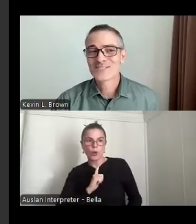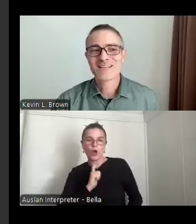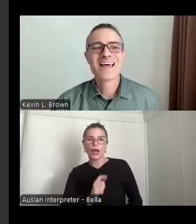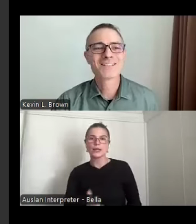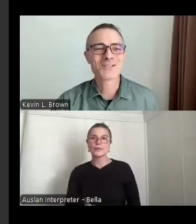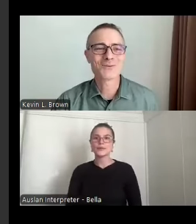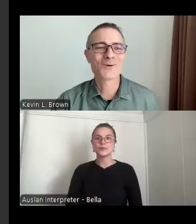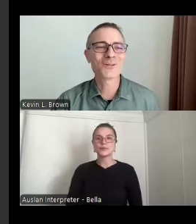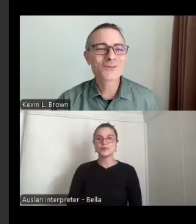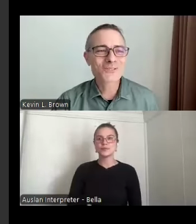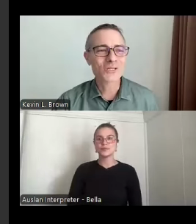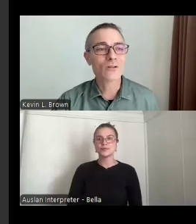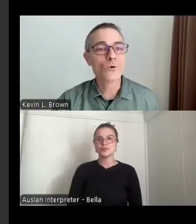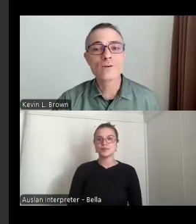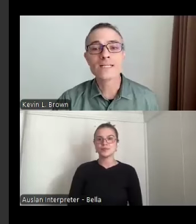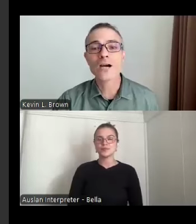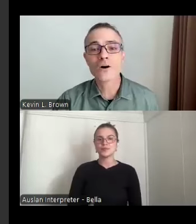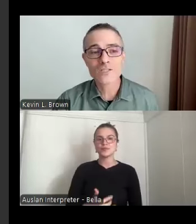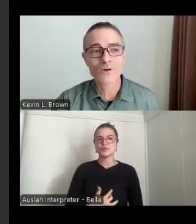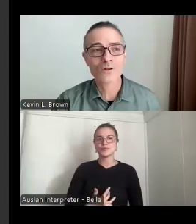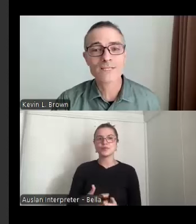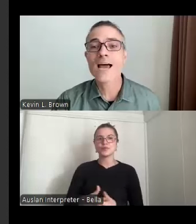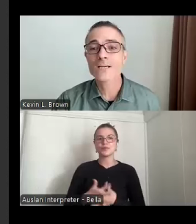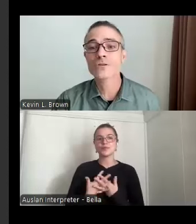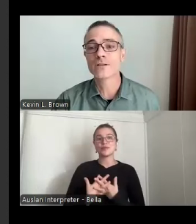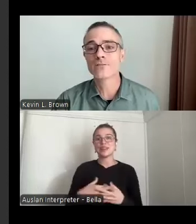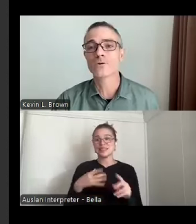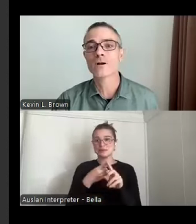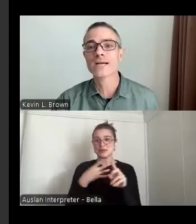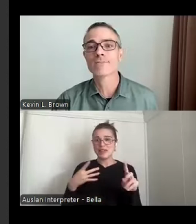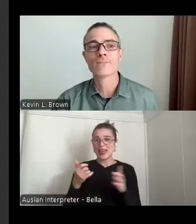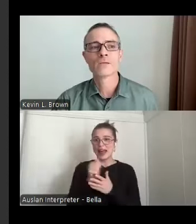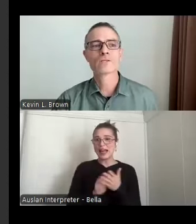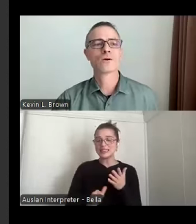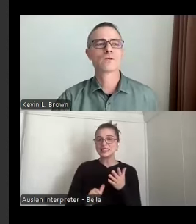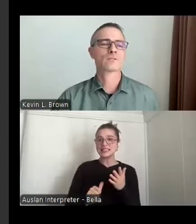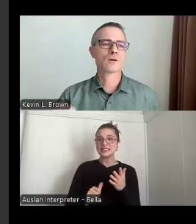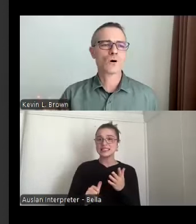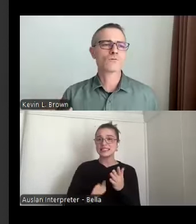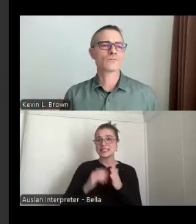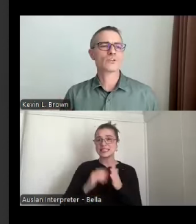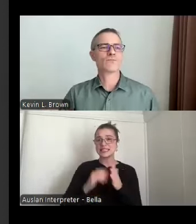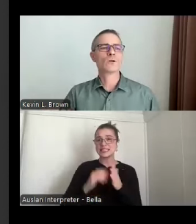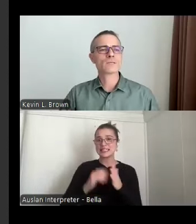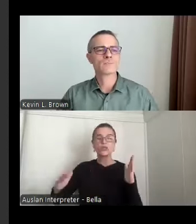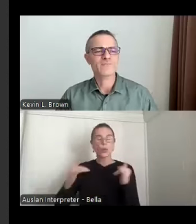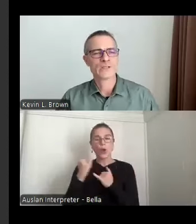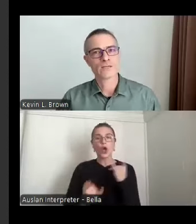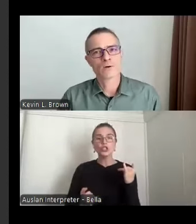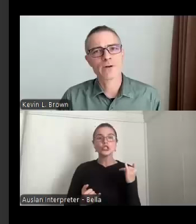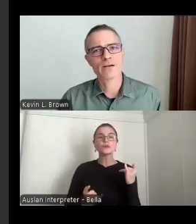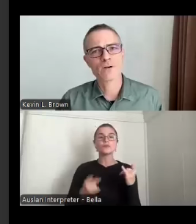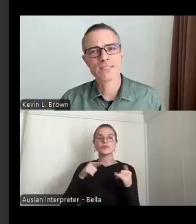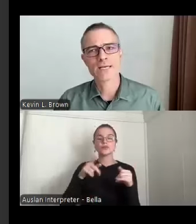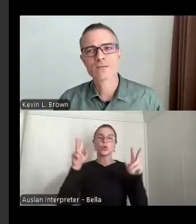Not to mention, just to pour a little salt in the wound, in the arts world, it's extra difficult, right? So this is a quote from Jeff Brooks. He's